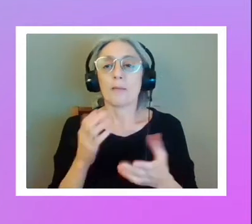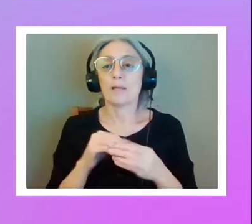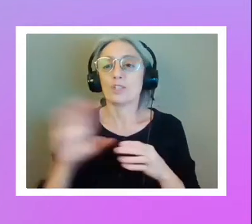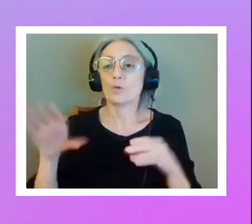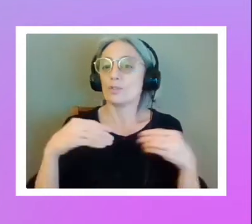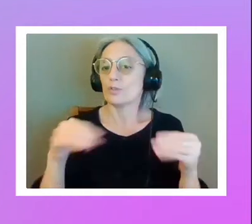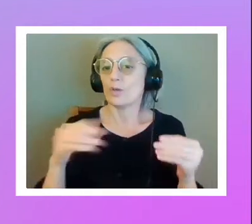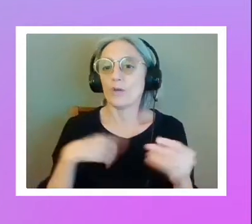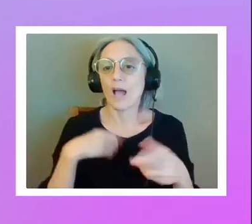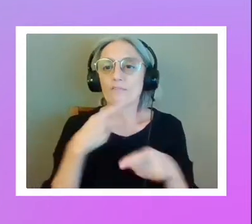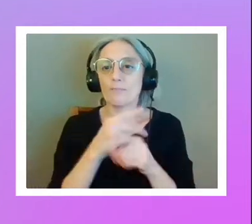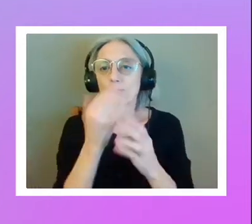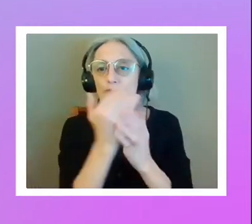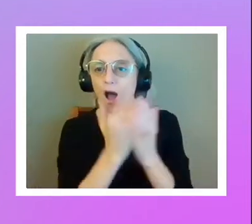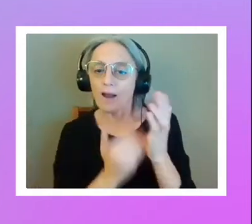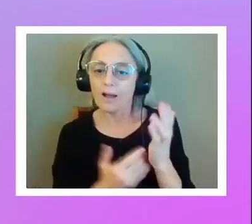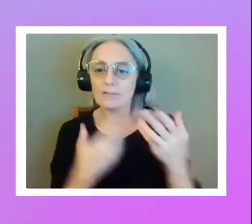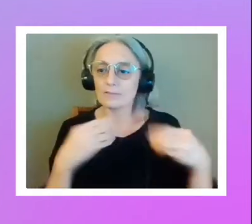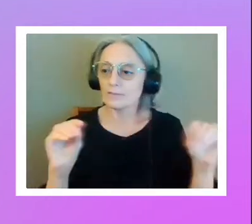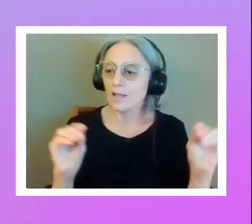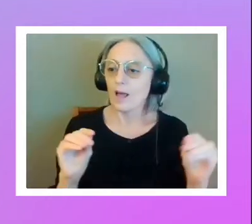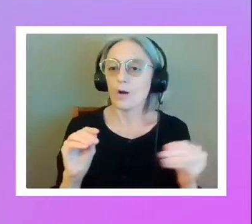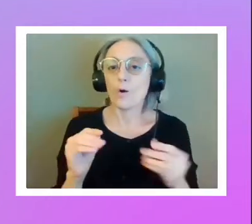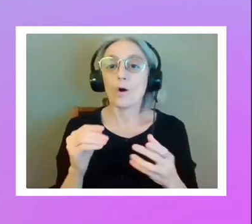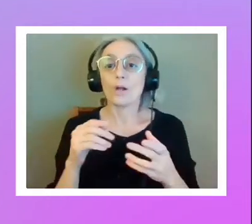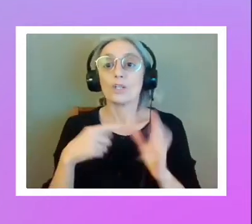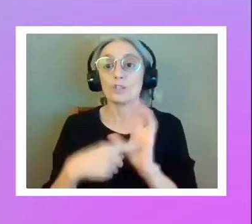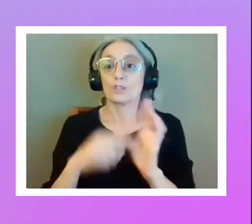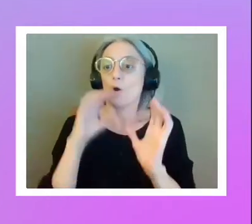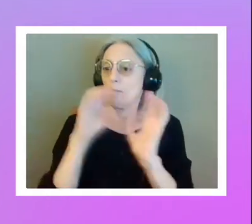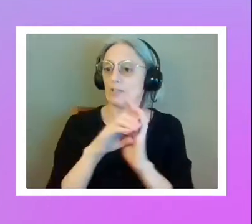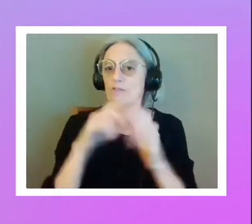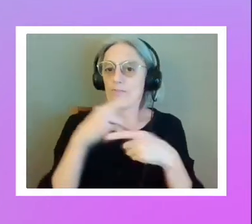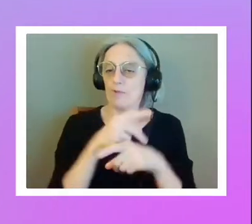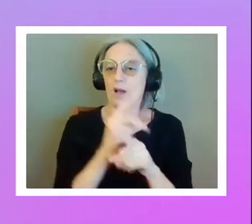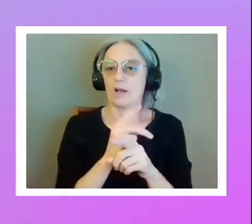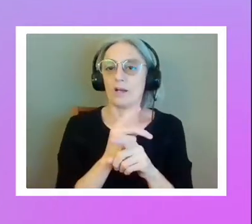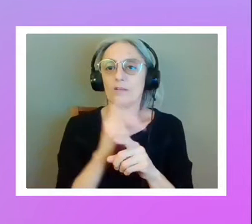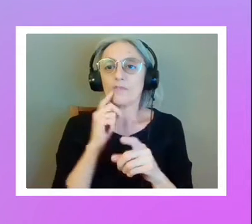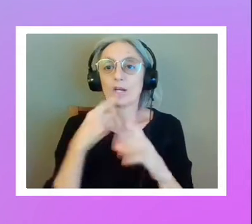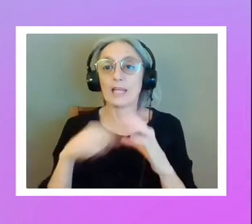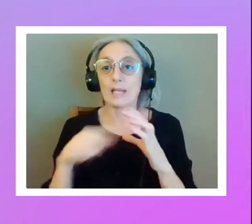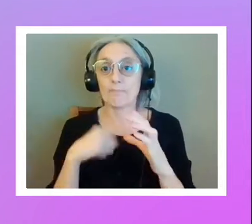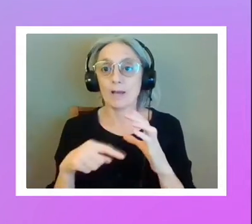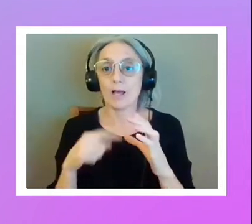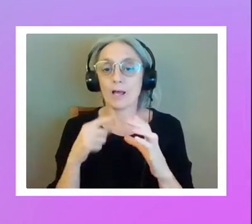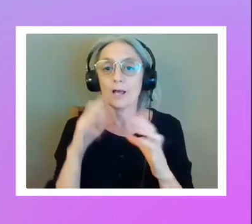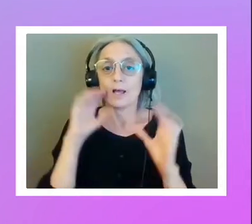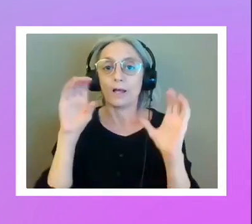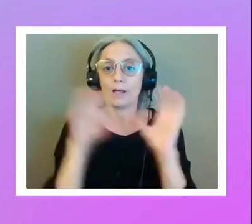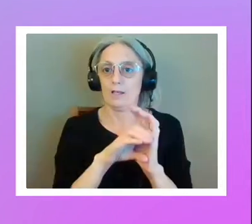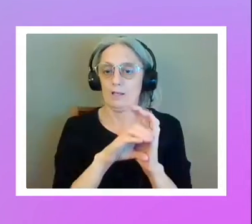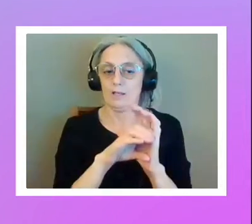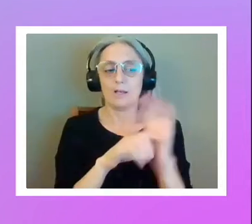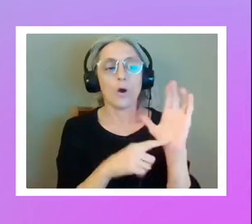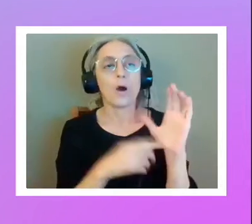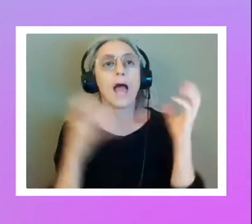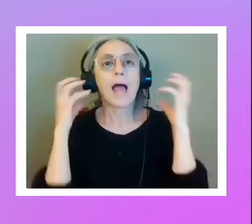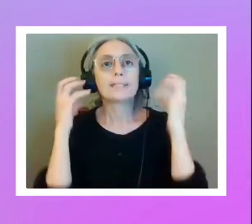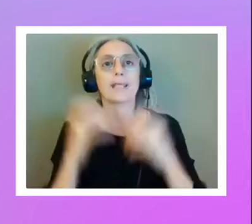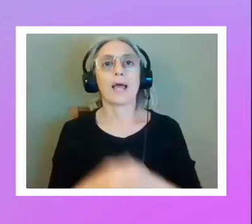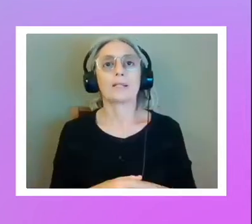on your email communications, do not say this is just a headset. You guys, this is a black and red headset